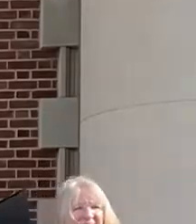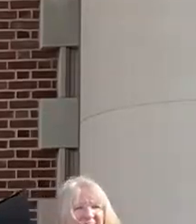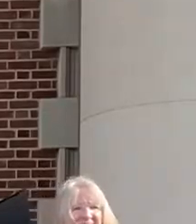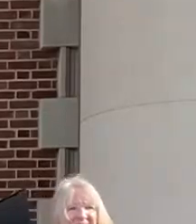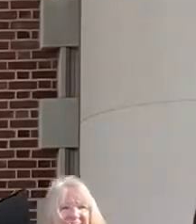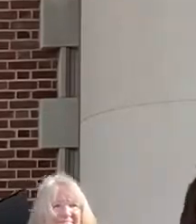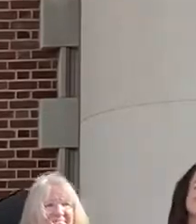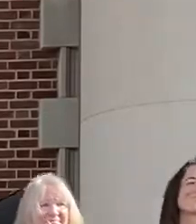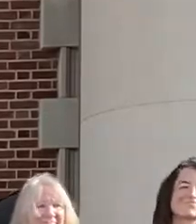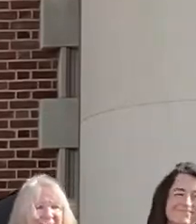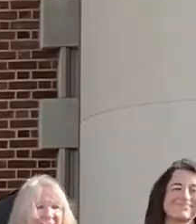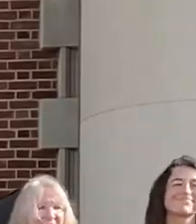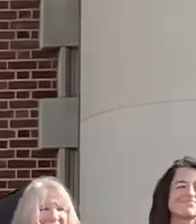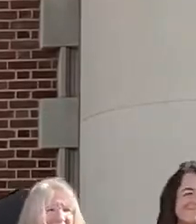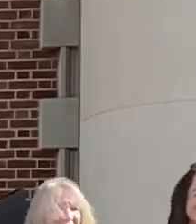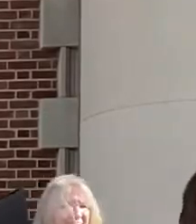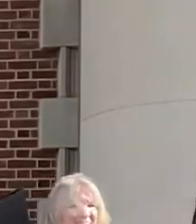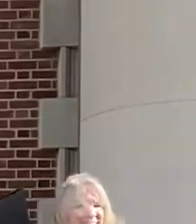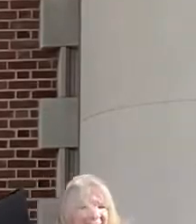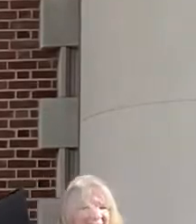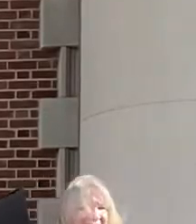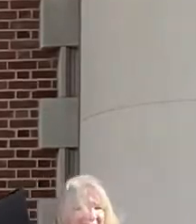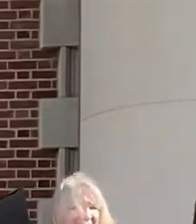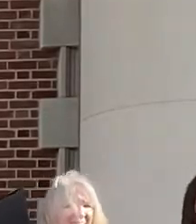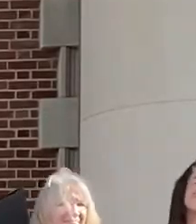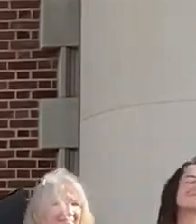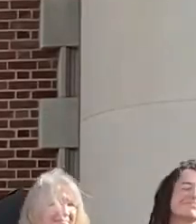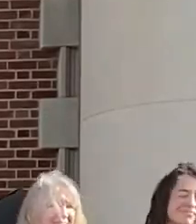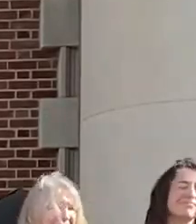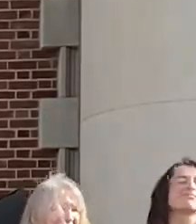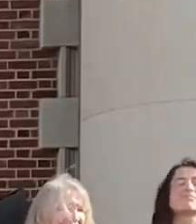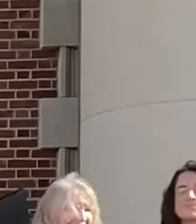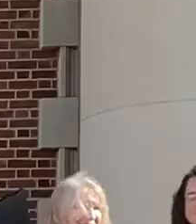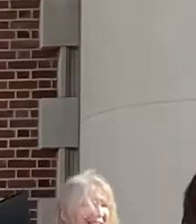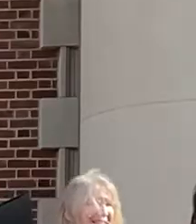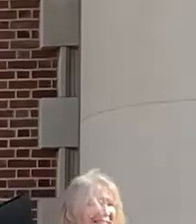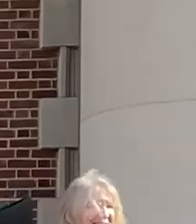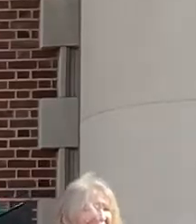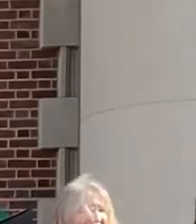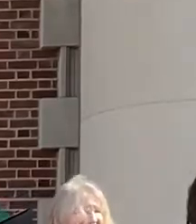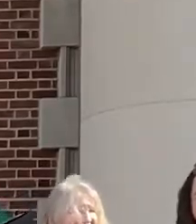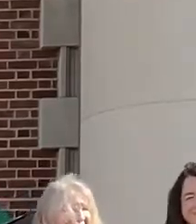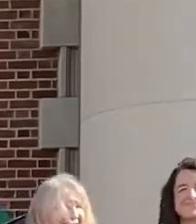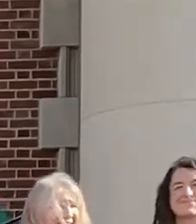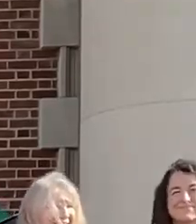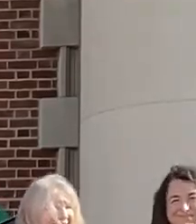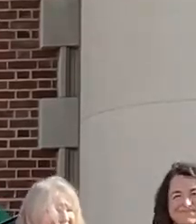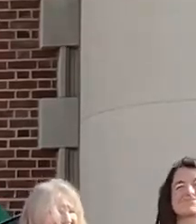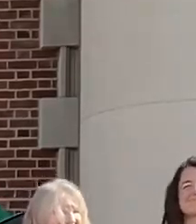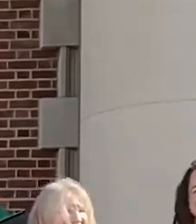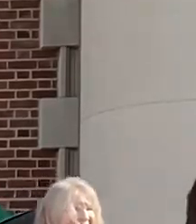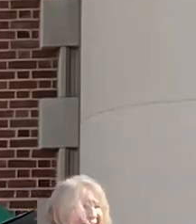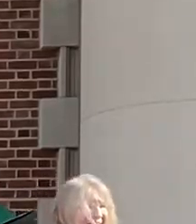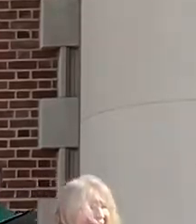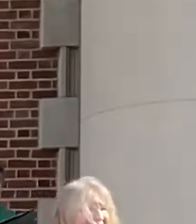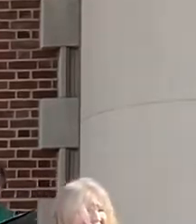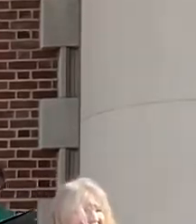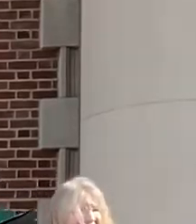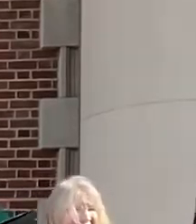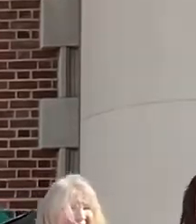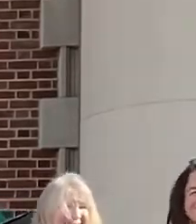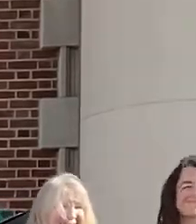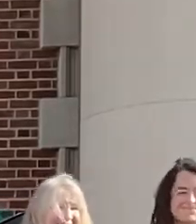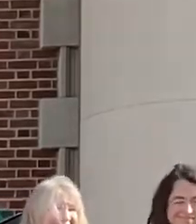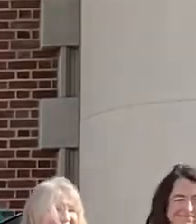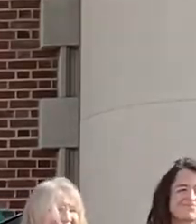to survive in this world today, then every day we've got to pray